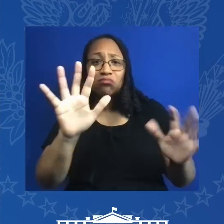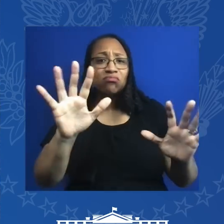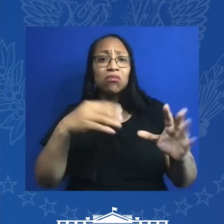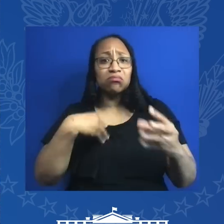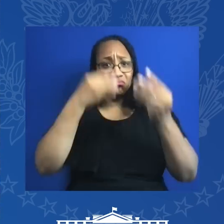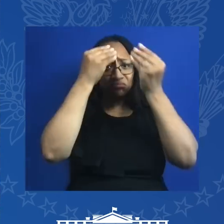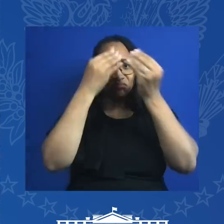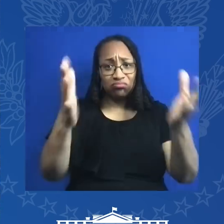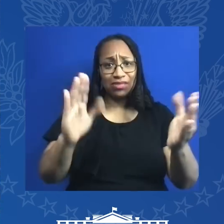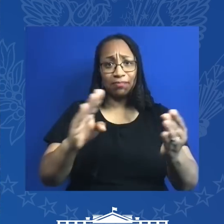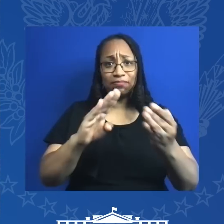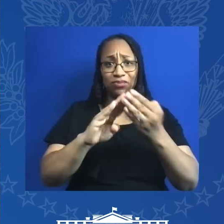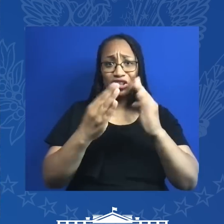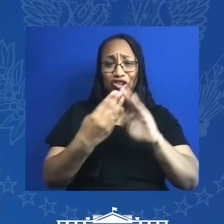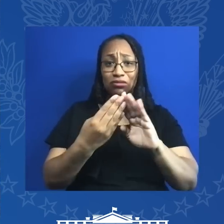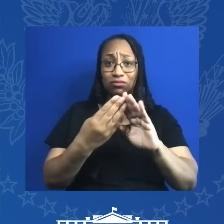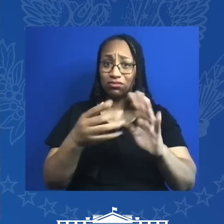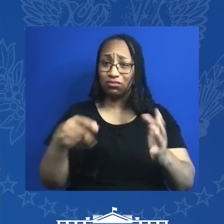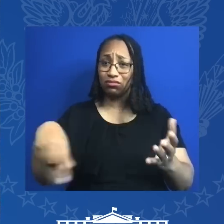loved.